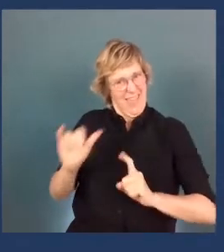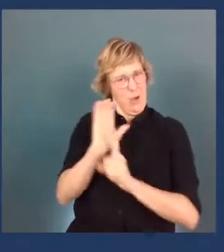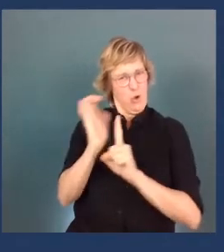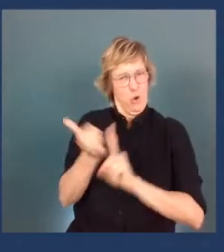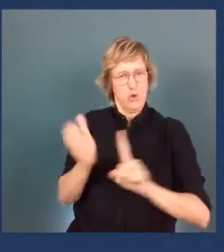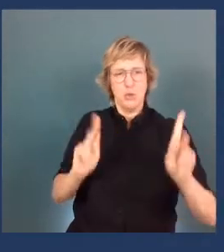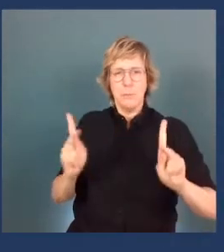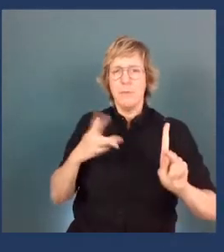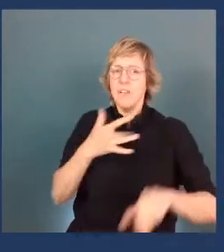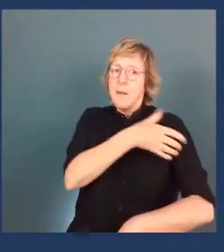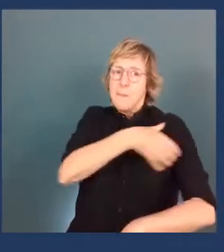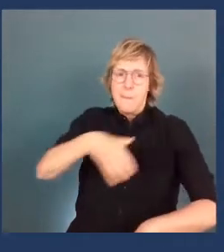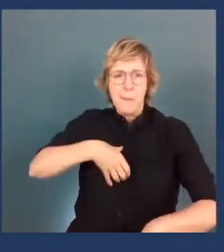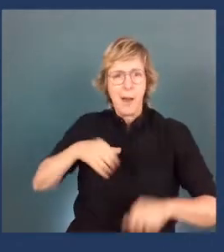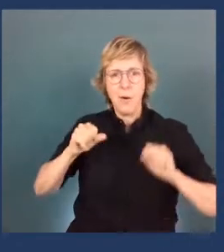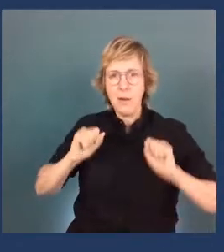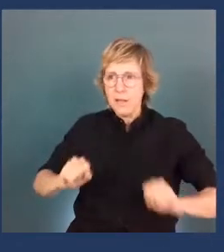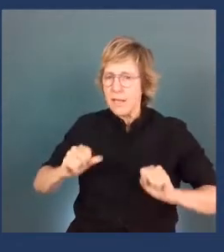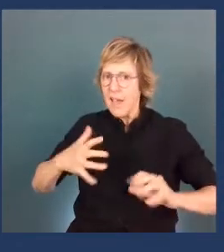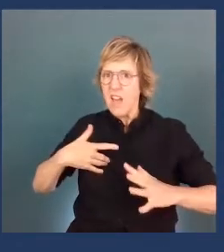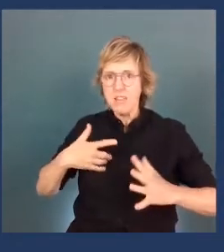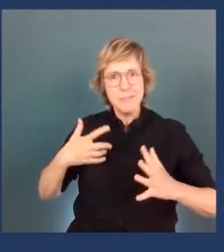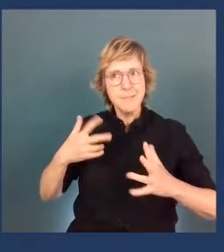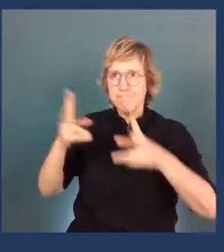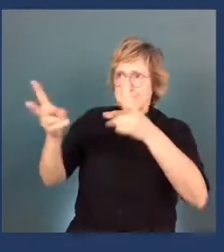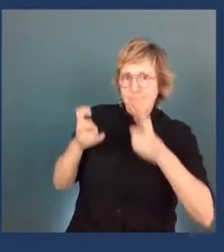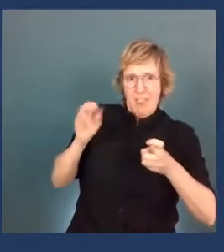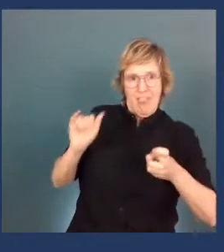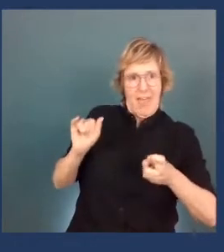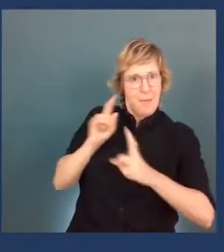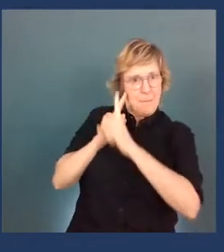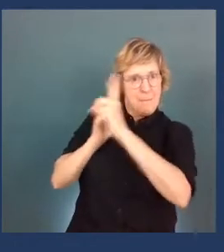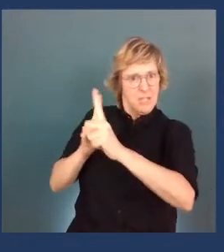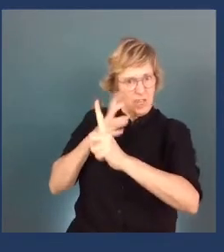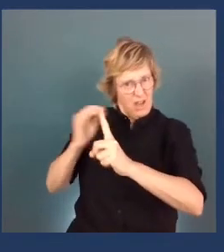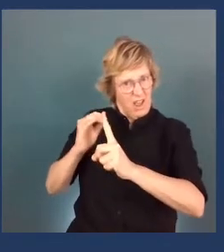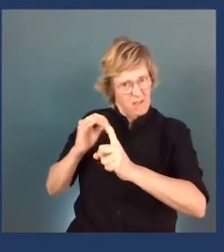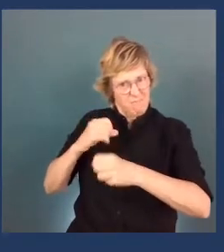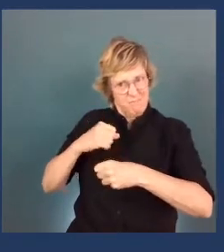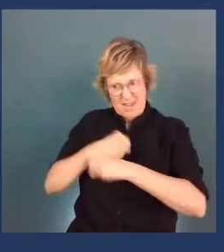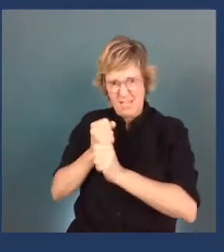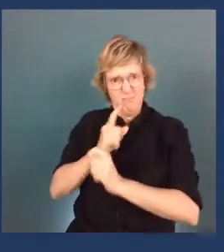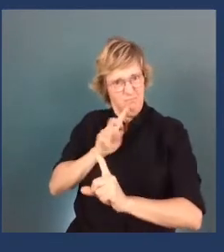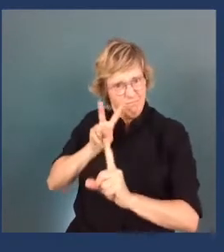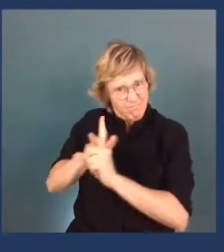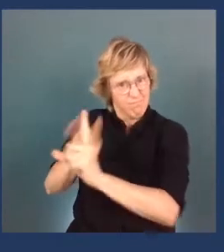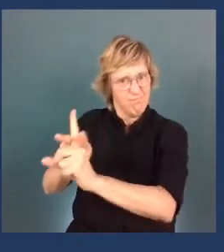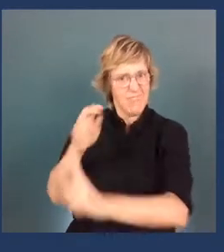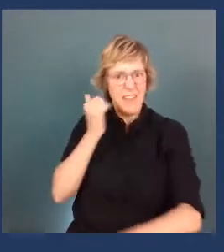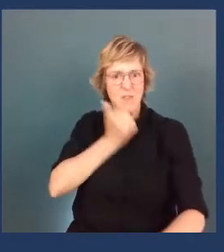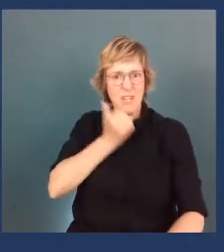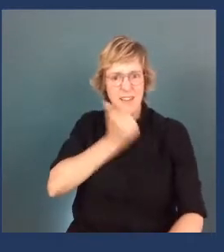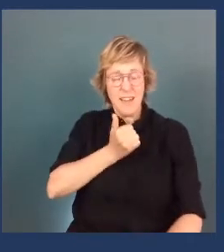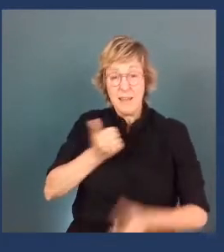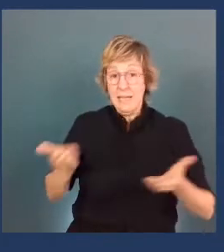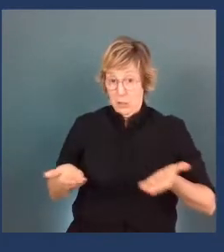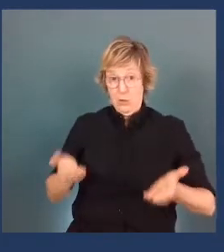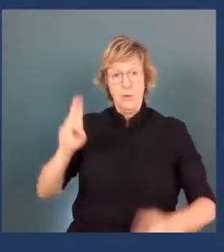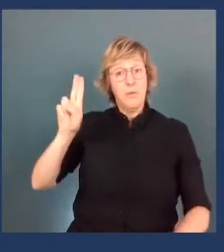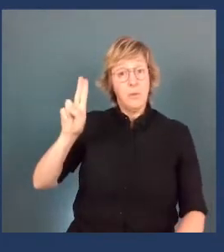feel empowered to bring your mission to life and make it real every day. And I think in the UK, we've worked hard